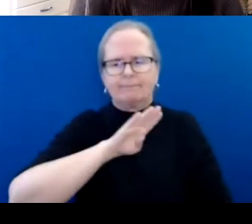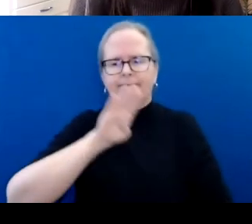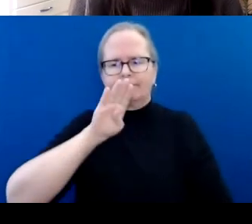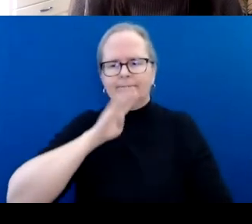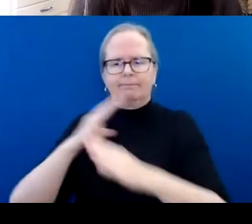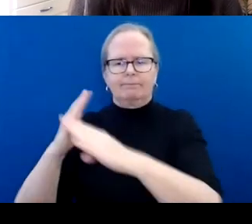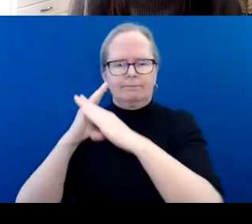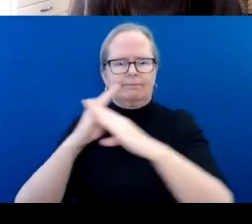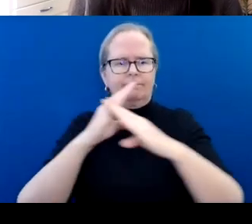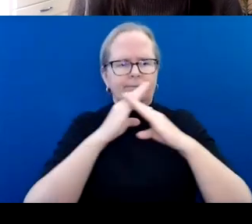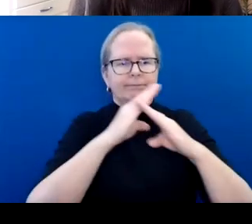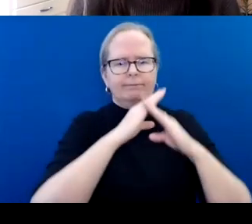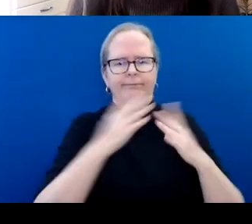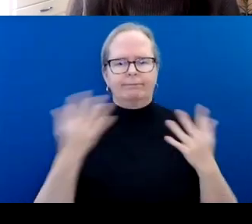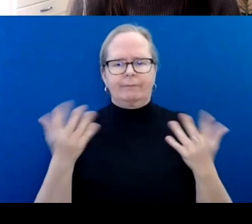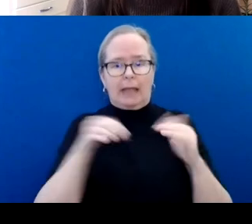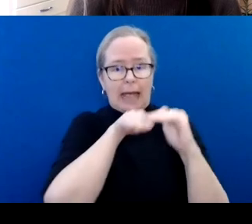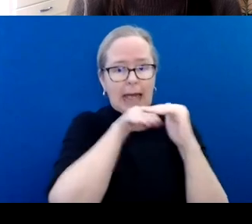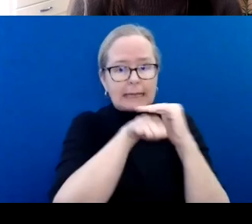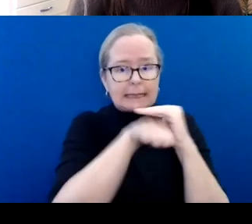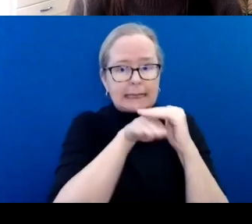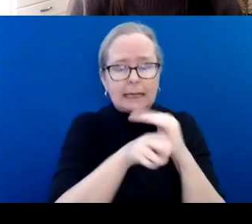disadvantaged some groups over others.